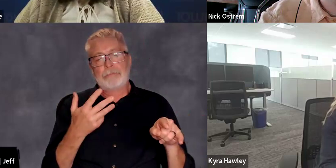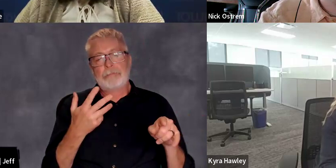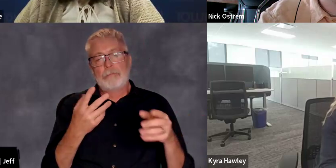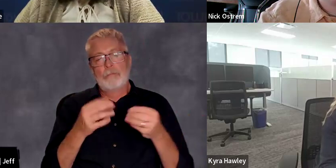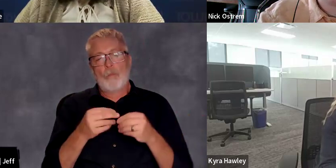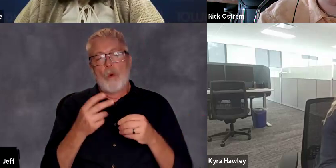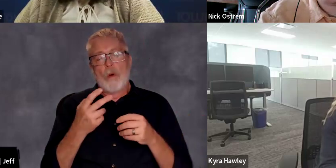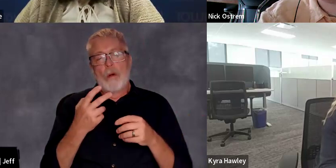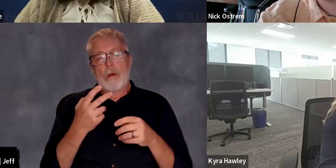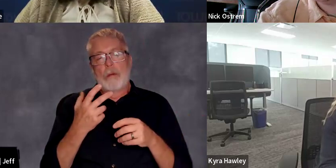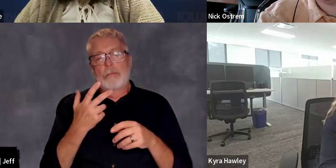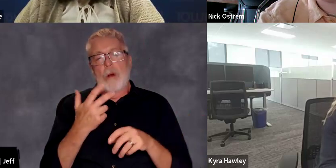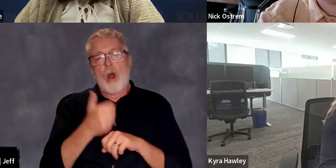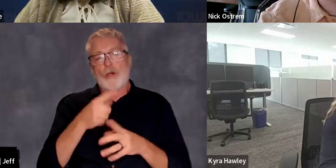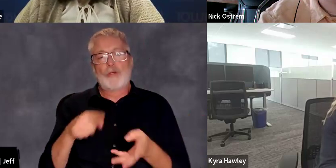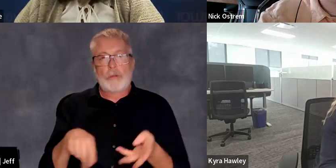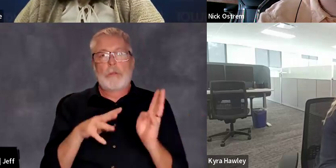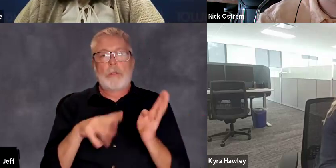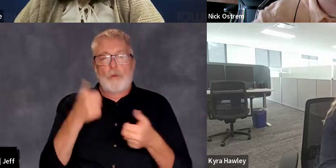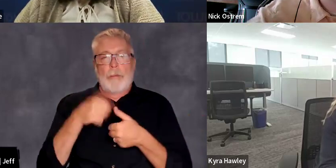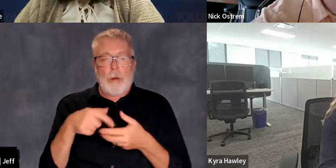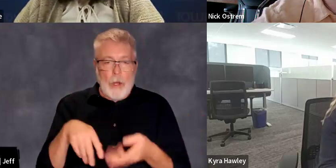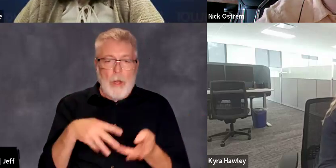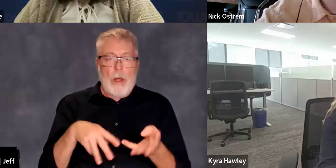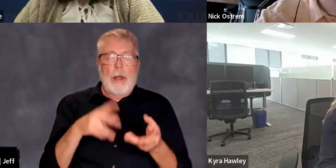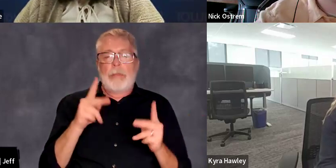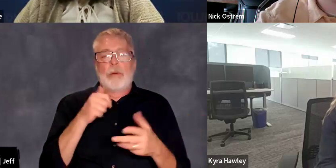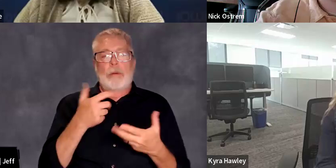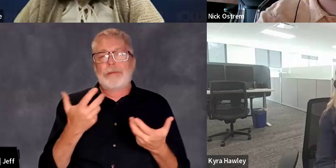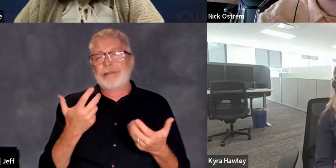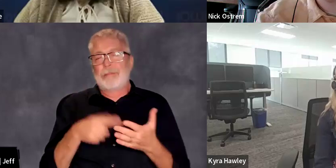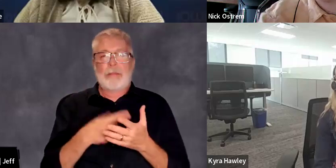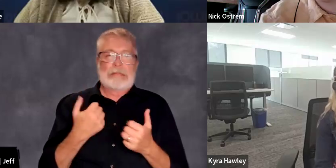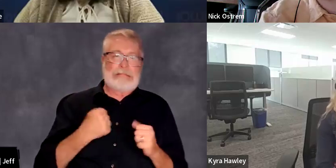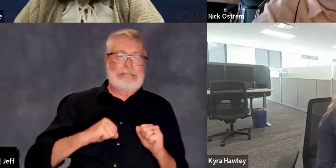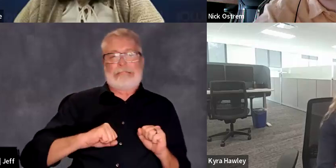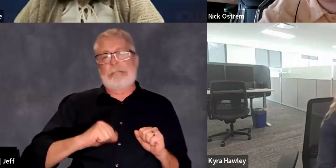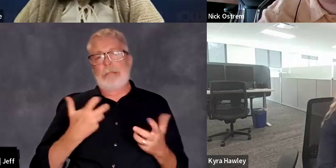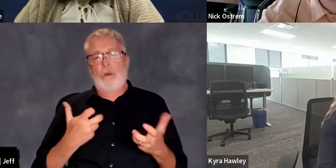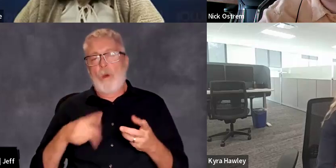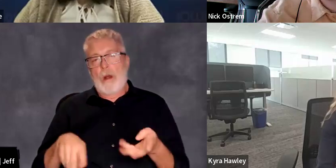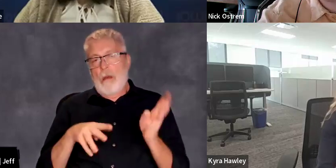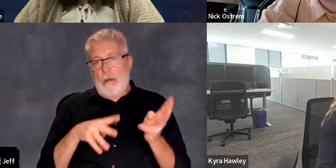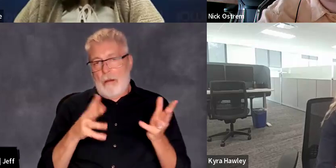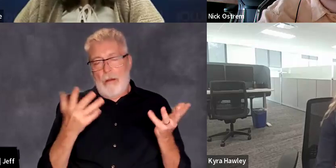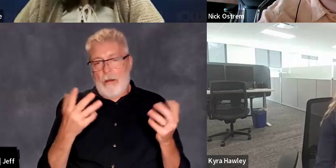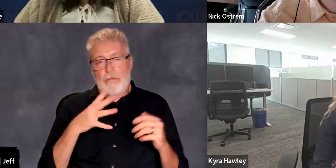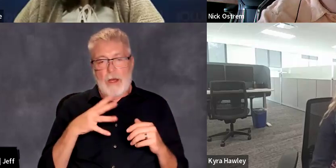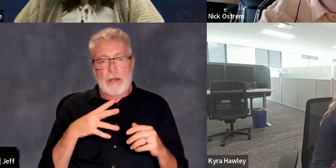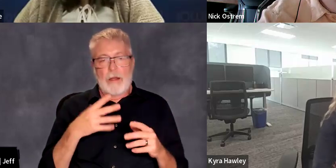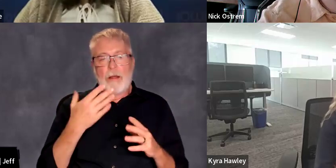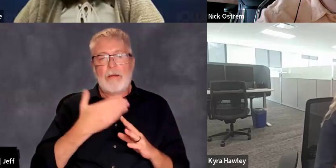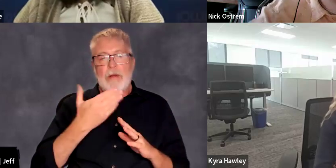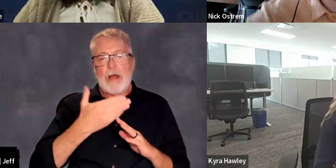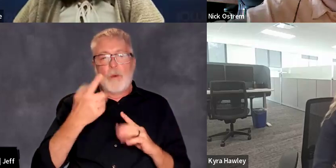harder to maintain, as well as people just not wanting to put their files up on the cloud with us. So the files, we can't